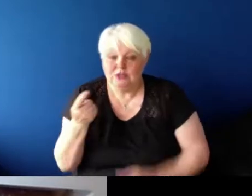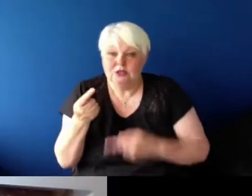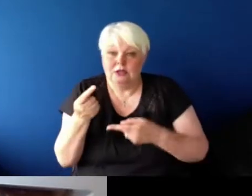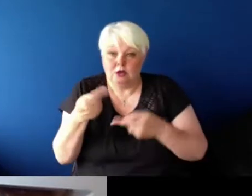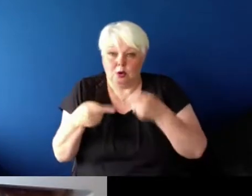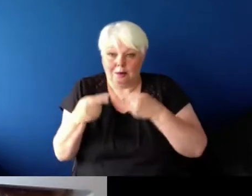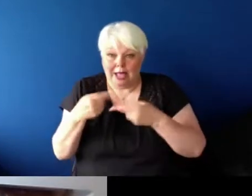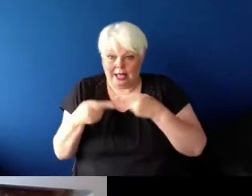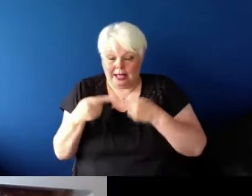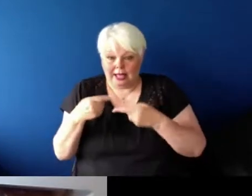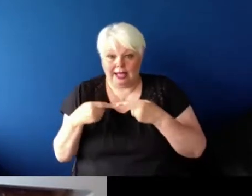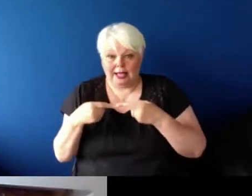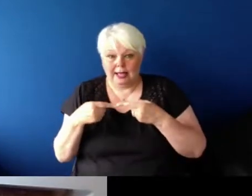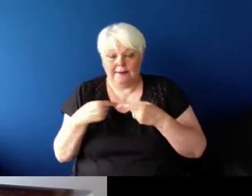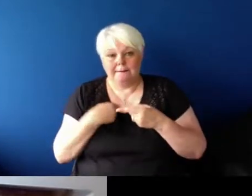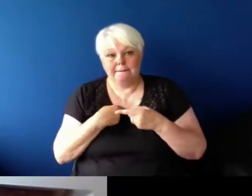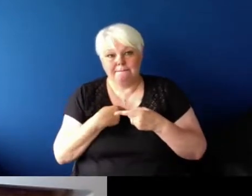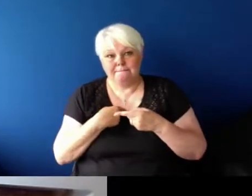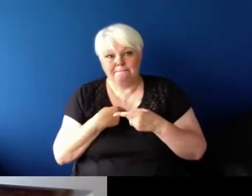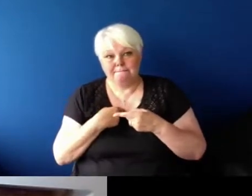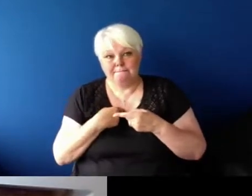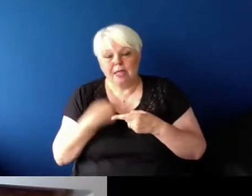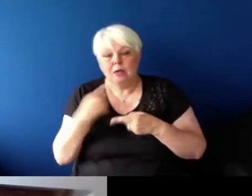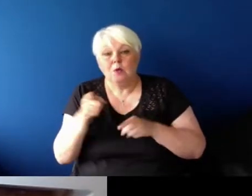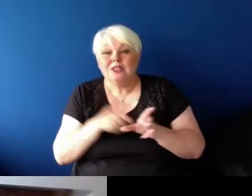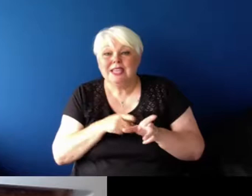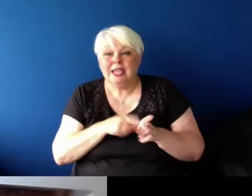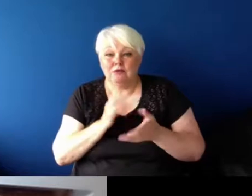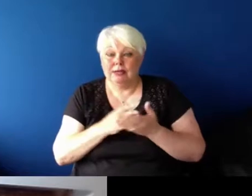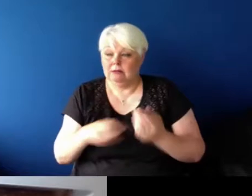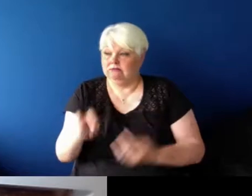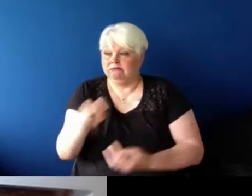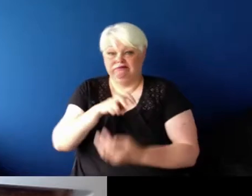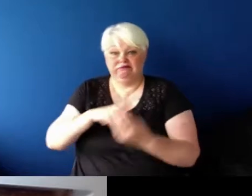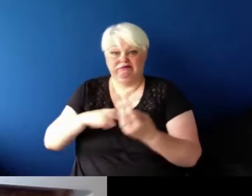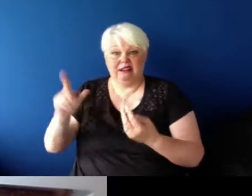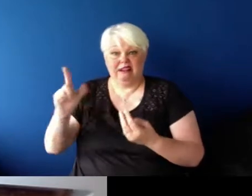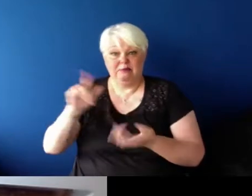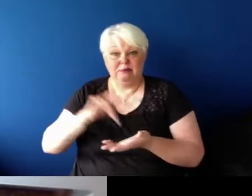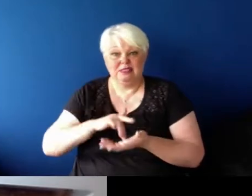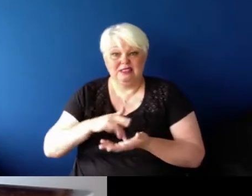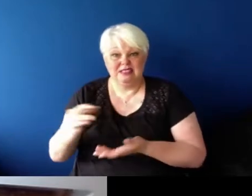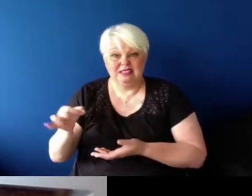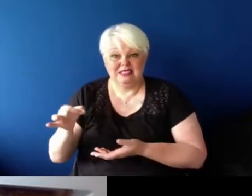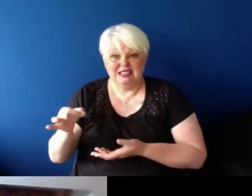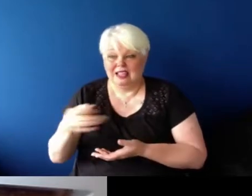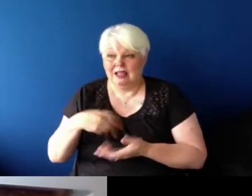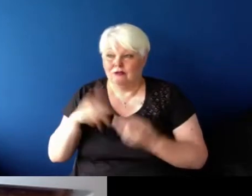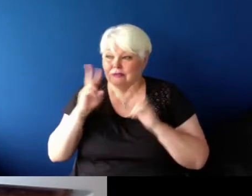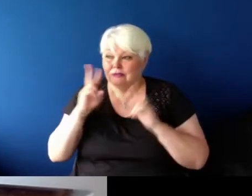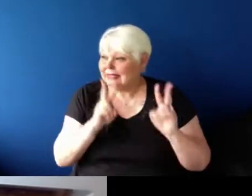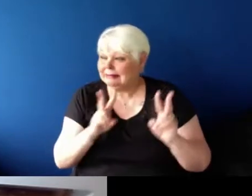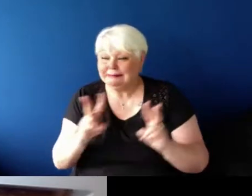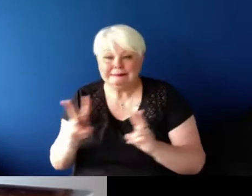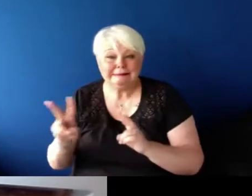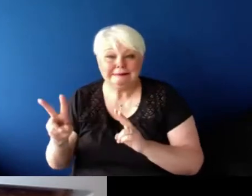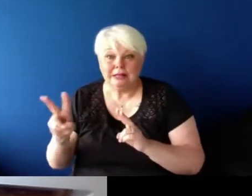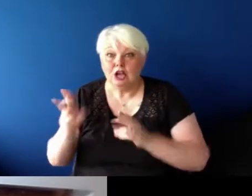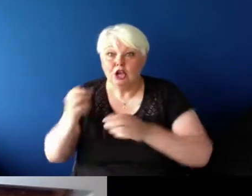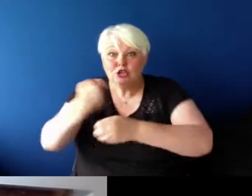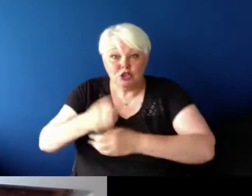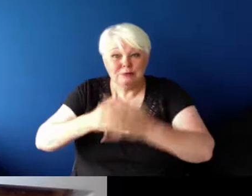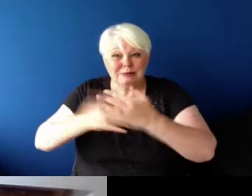slightly, I was a year wandering around Liverpool city centre before anything resembling a church occurred.